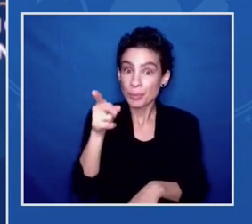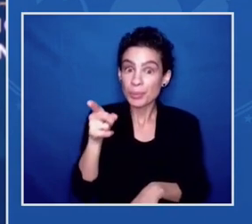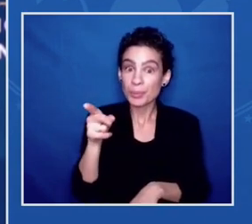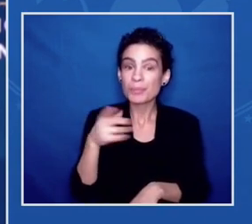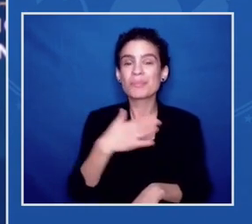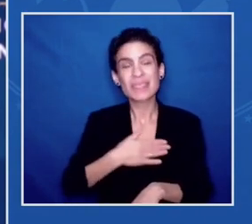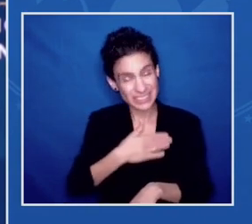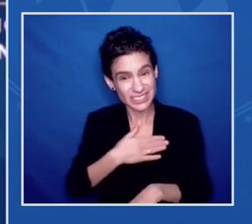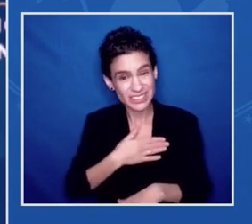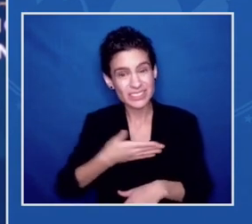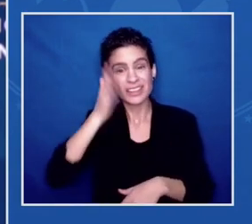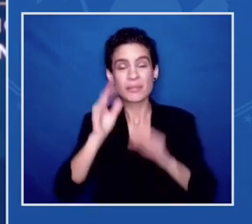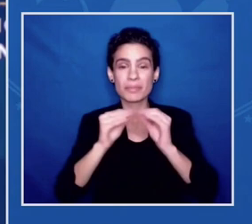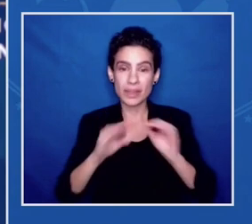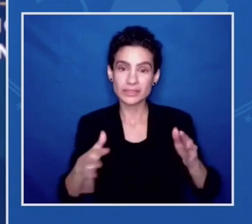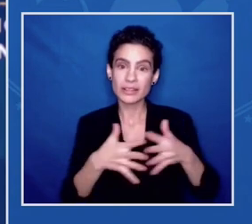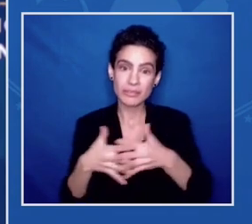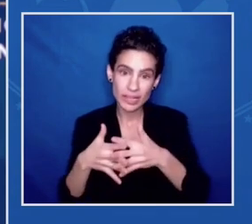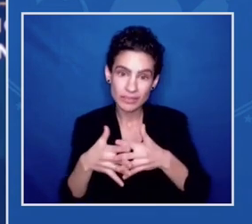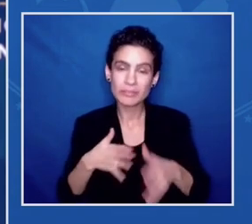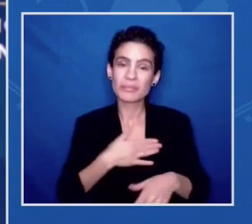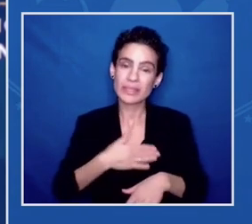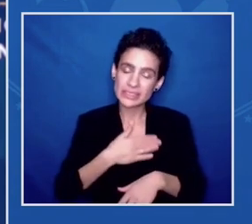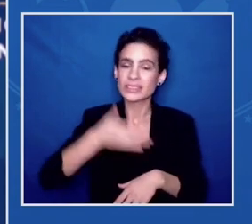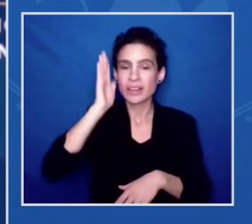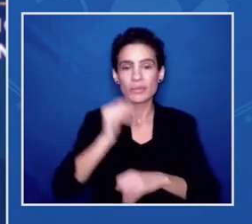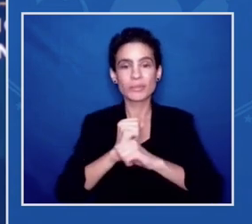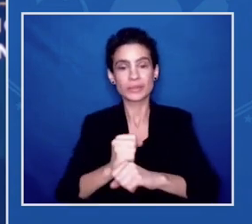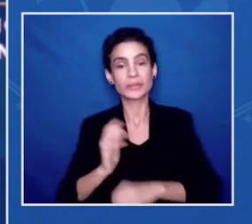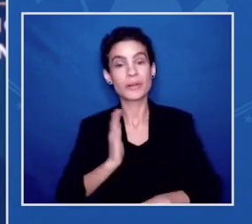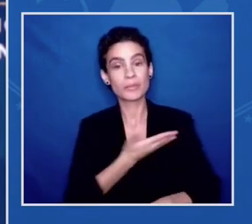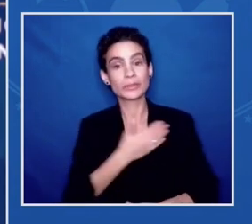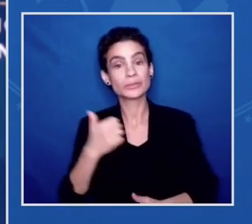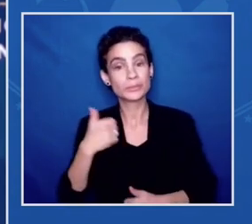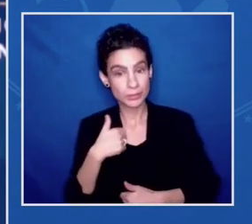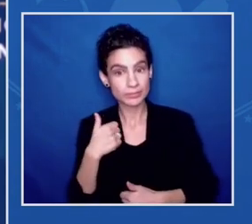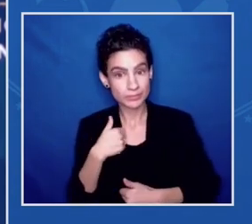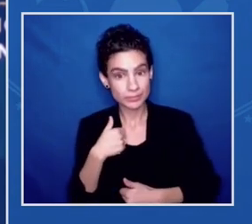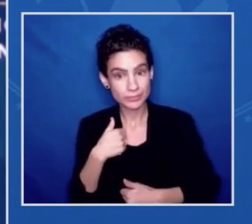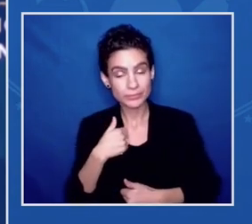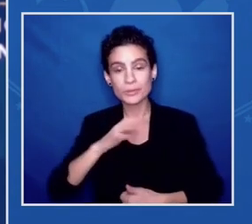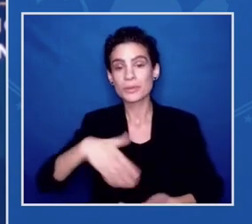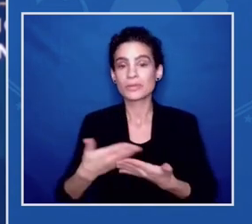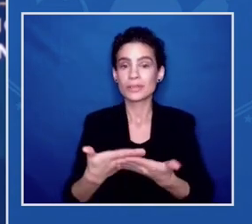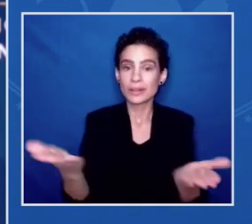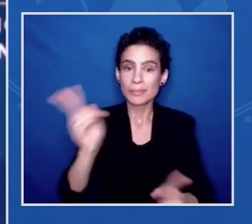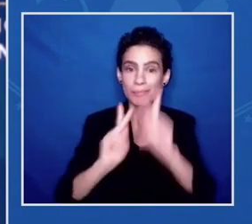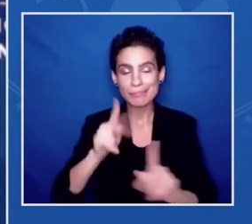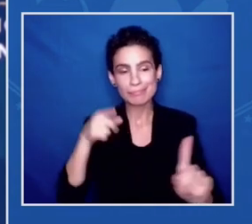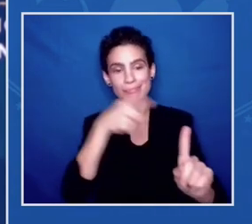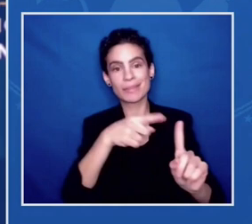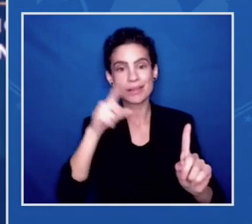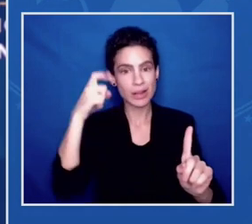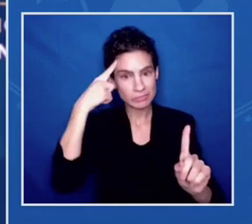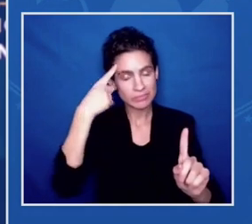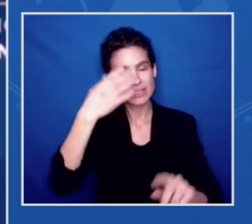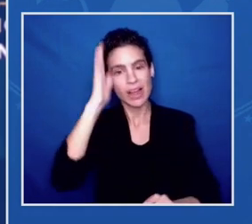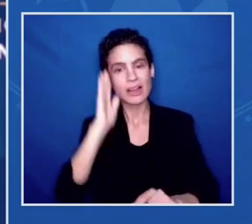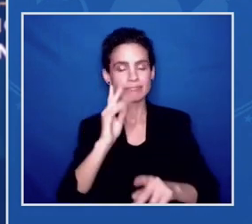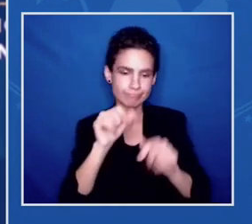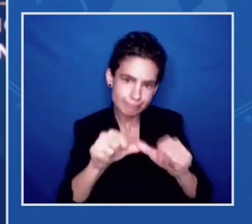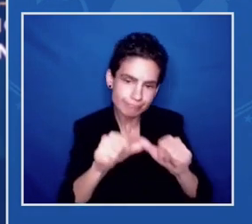May God bless America. And may God protect our troops and all those folks at the Capitol